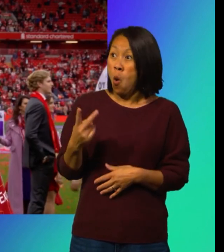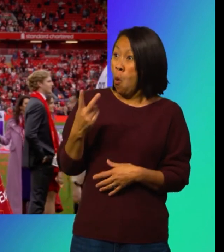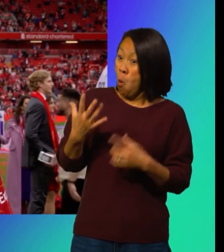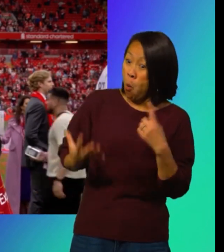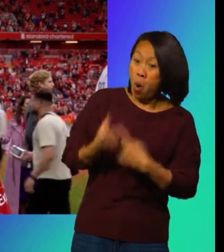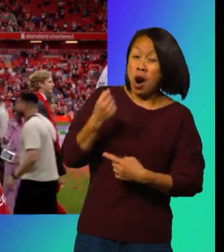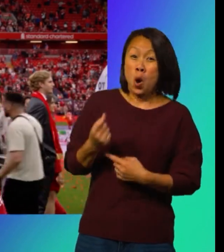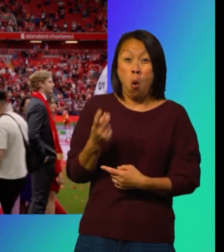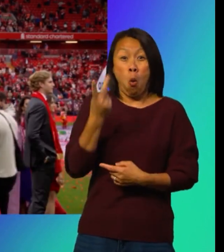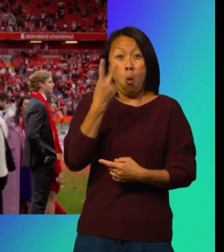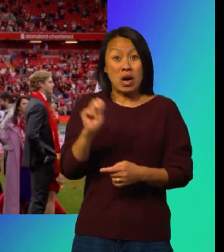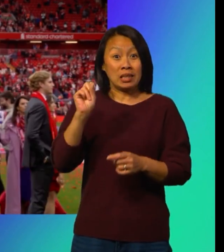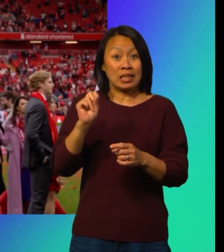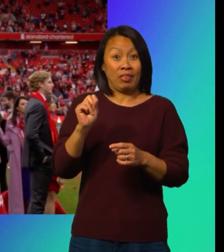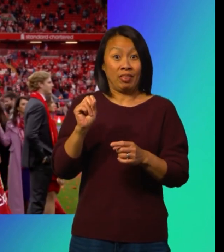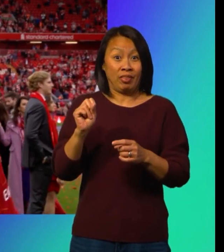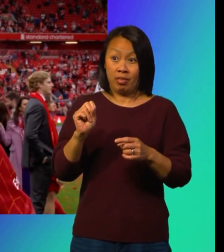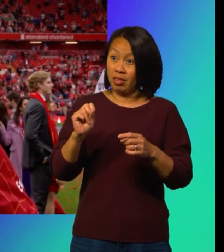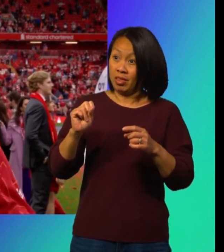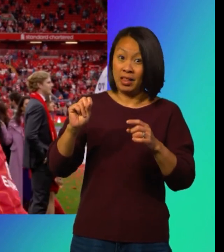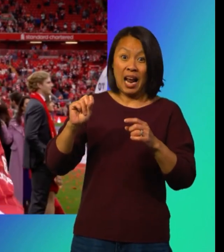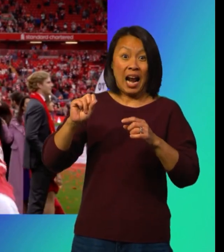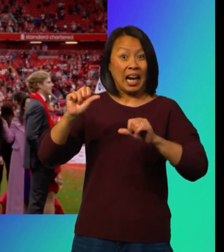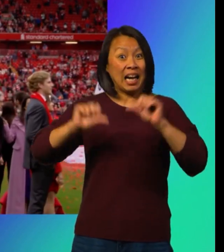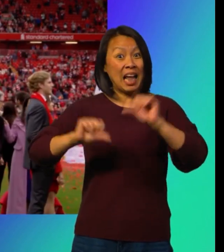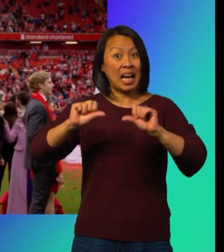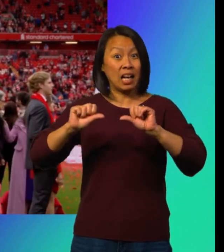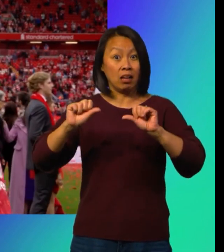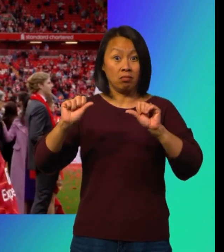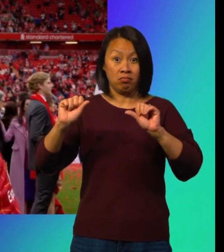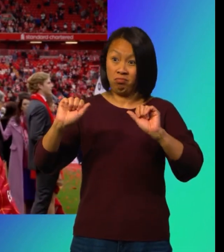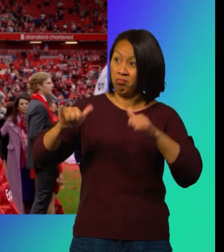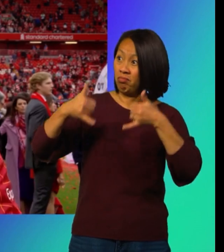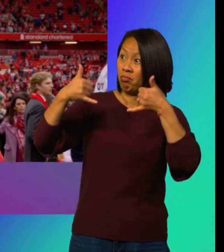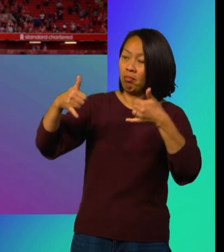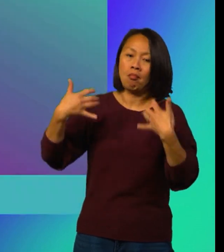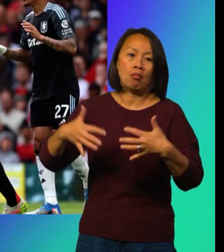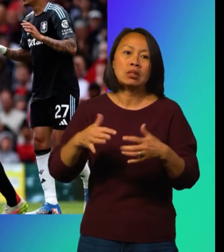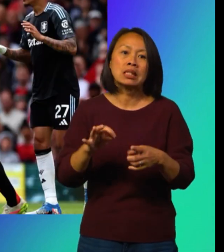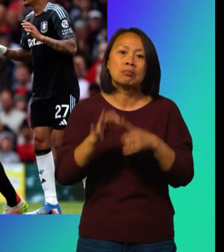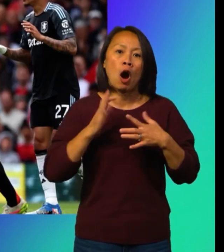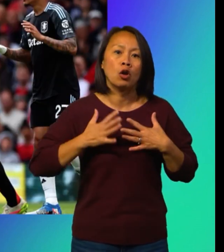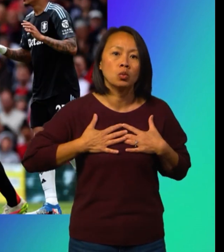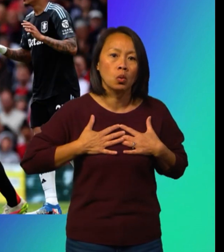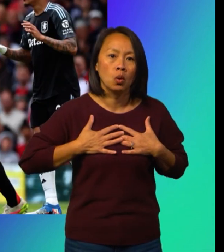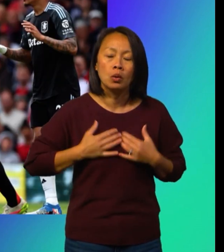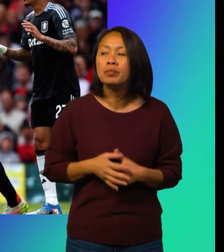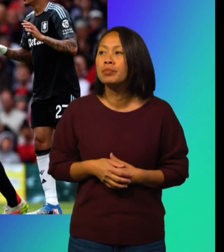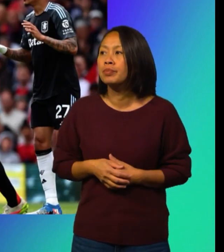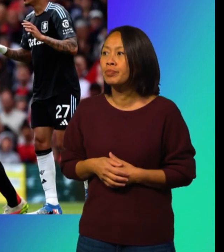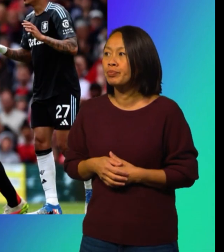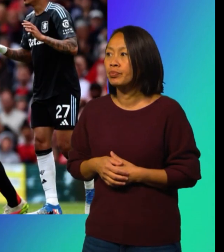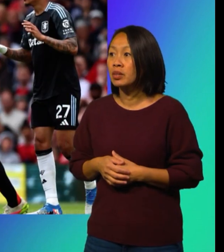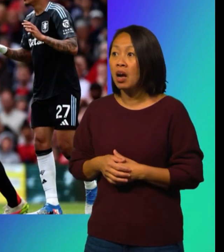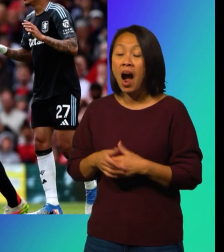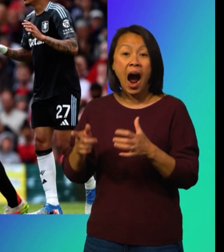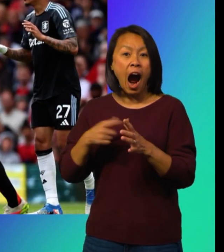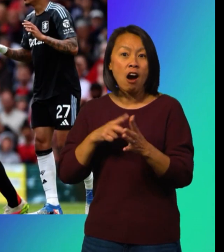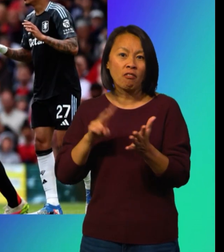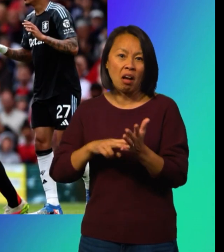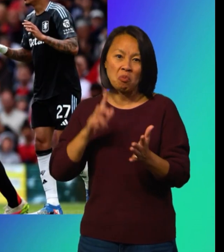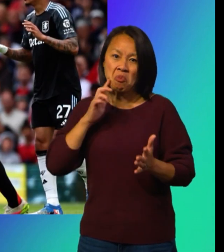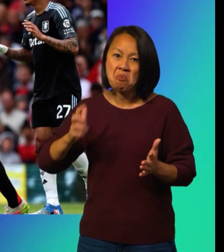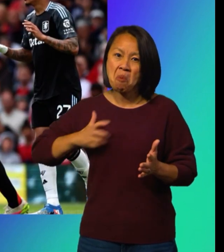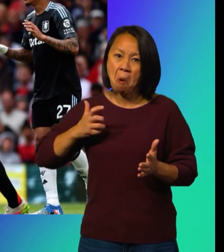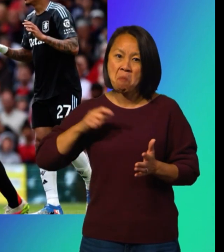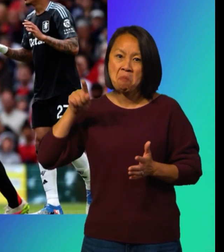moment, winning the 20th league title, is of course very special for me as well. Aston Villa say they will